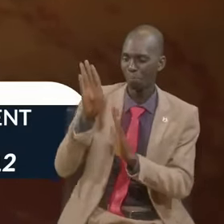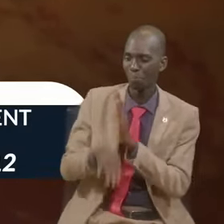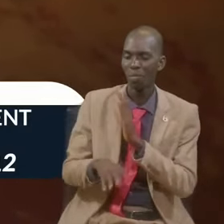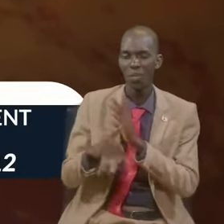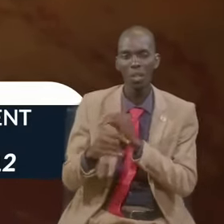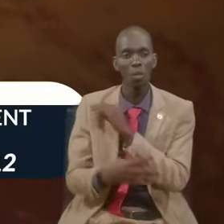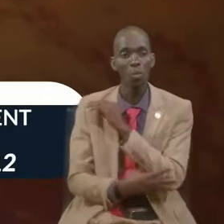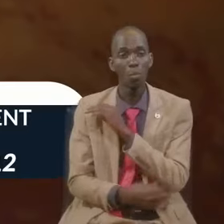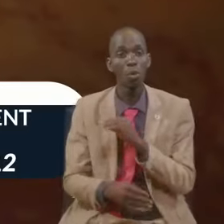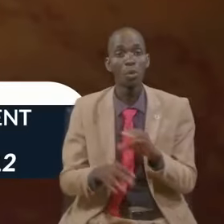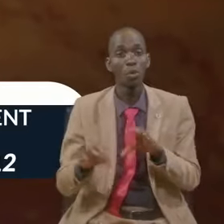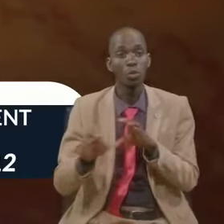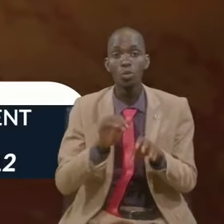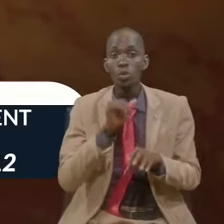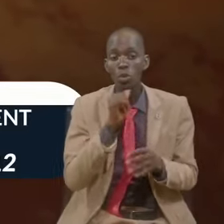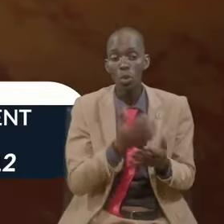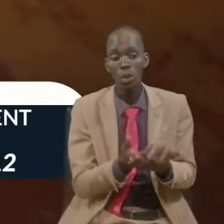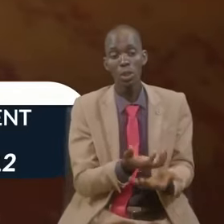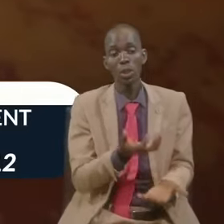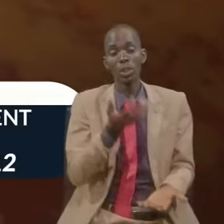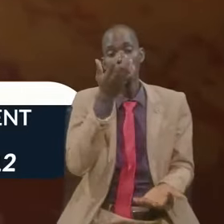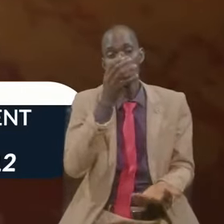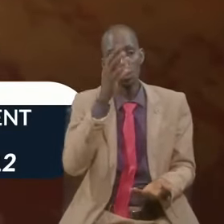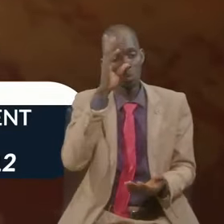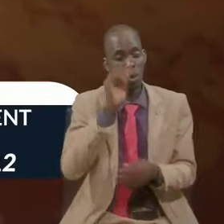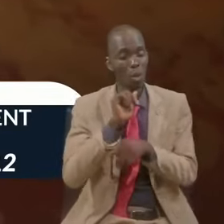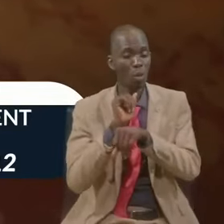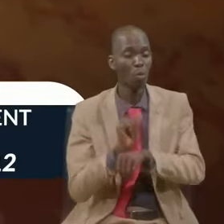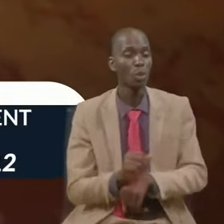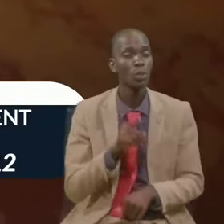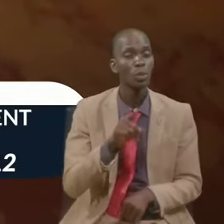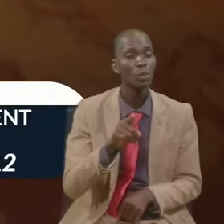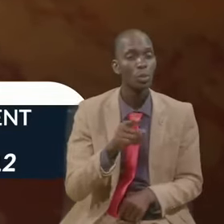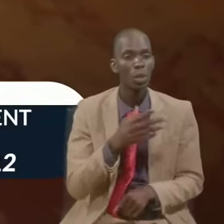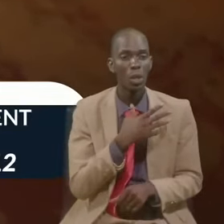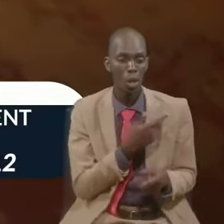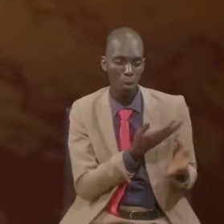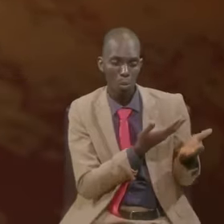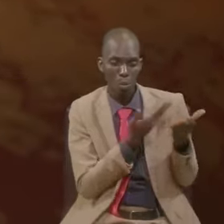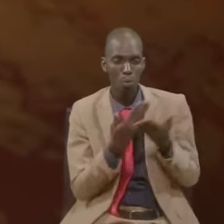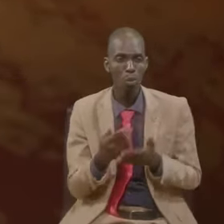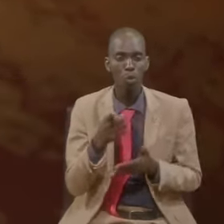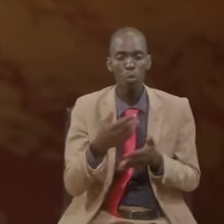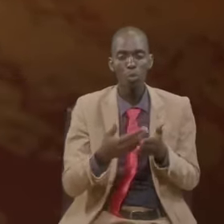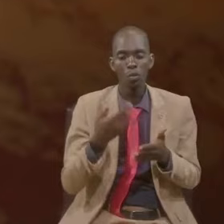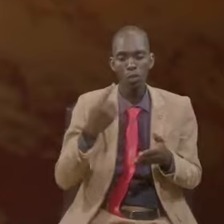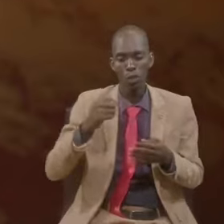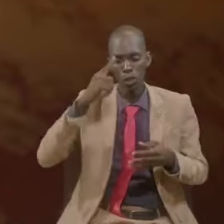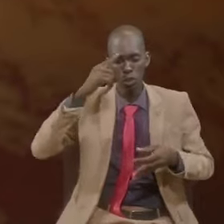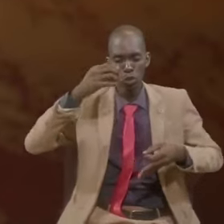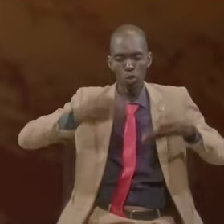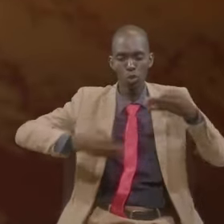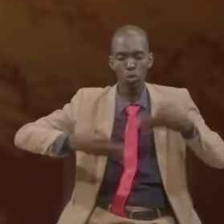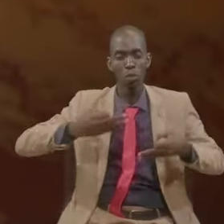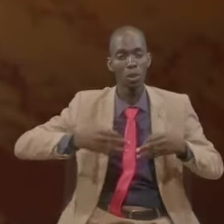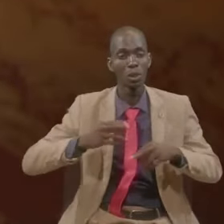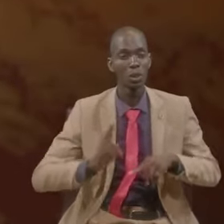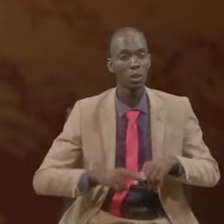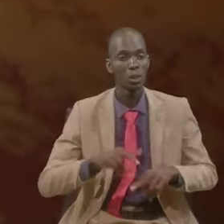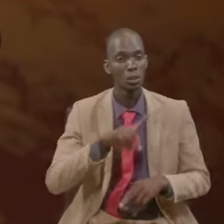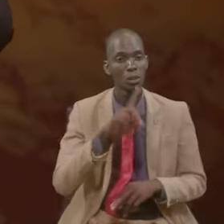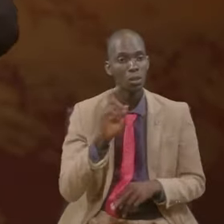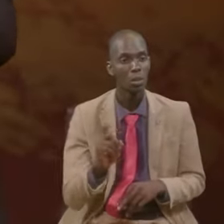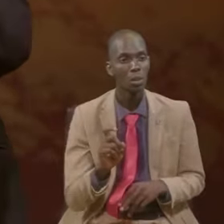you and draw you before the judgment seats. Look at verse 7. In